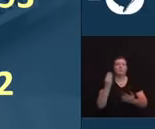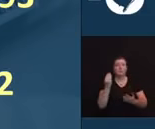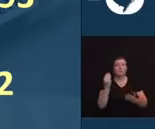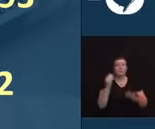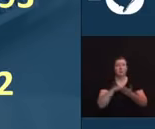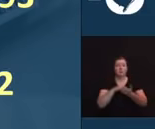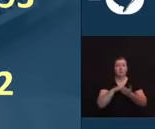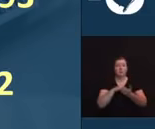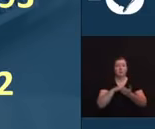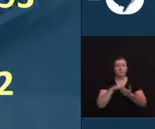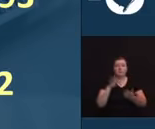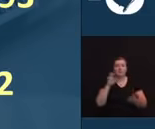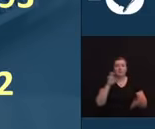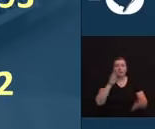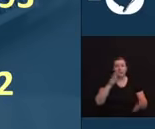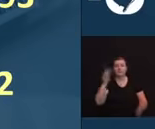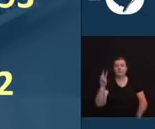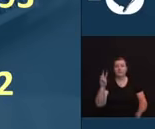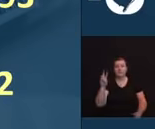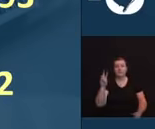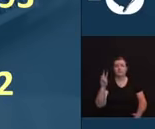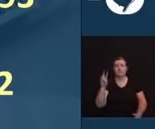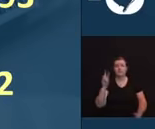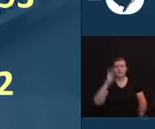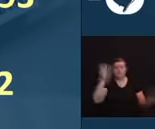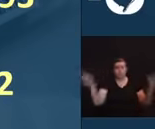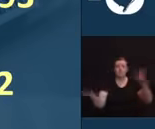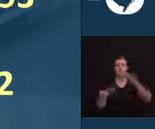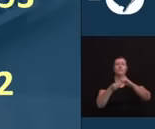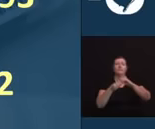14,566. And the cumulative total is up now to